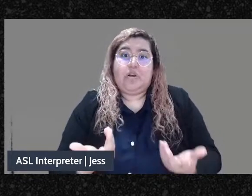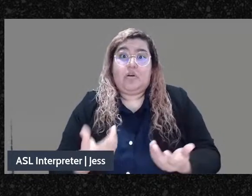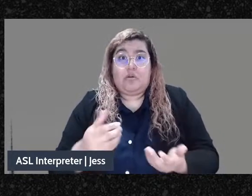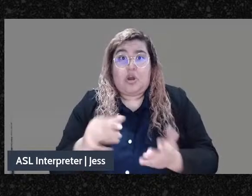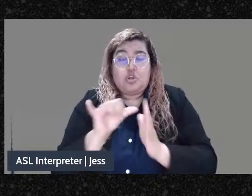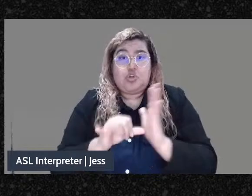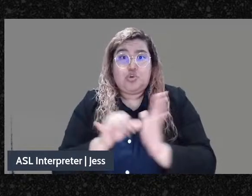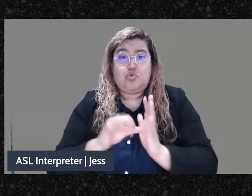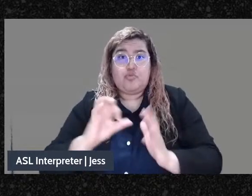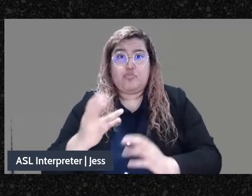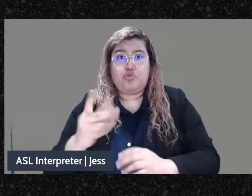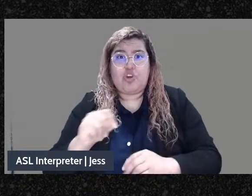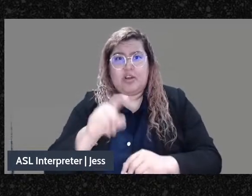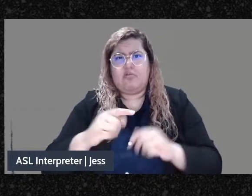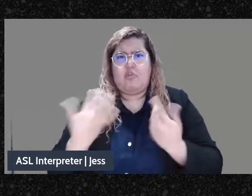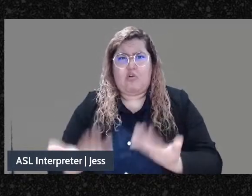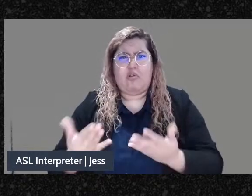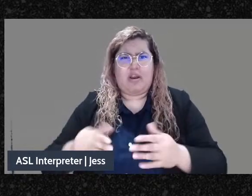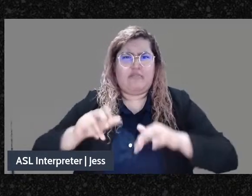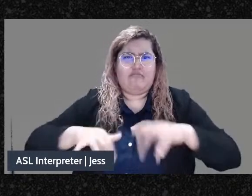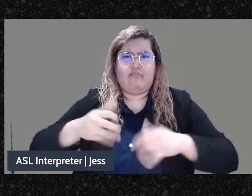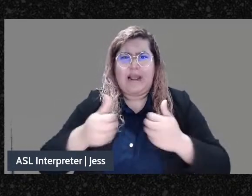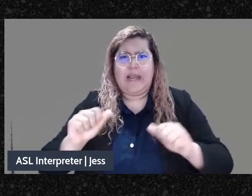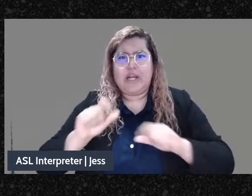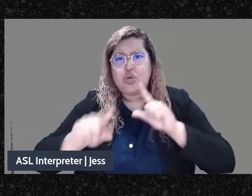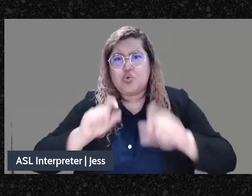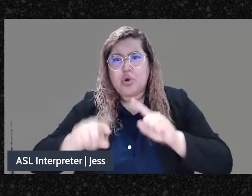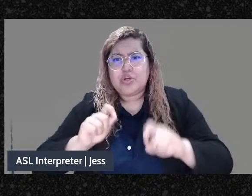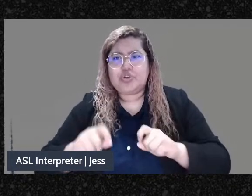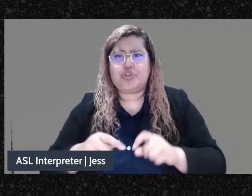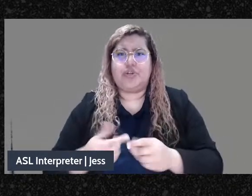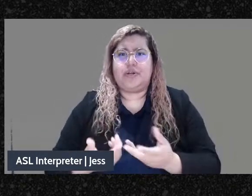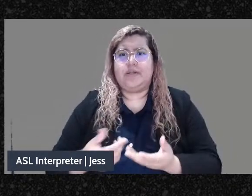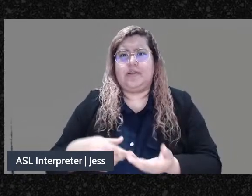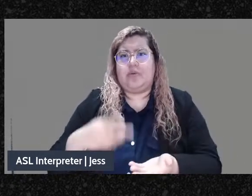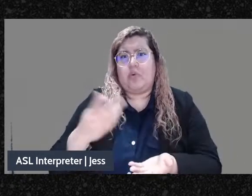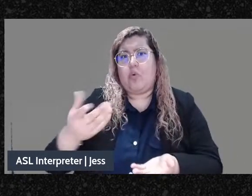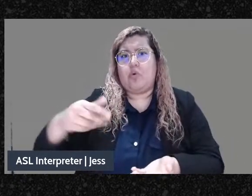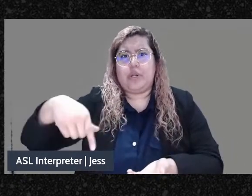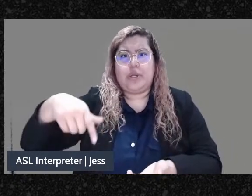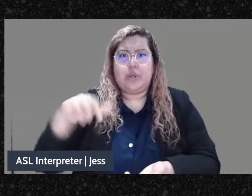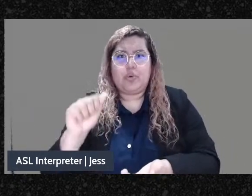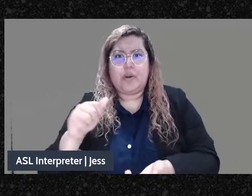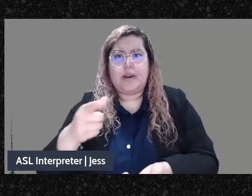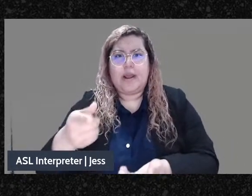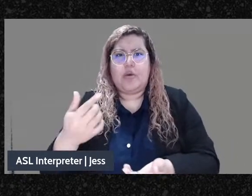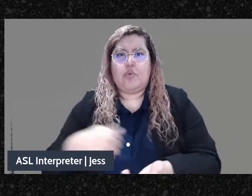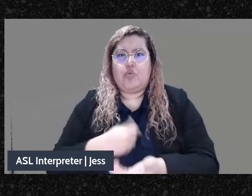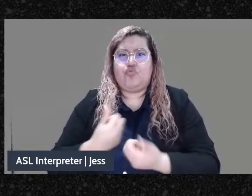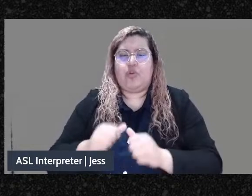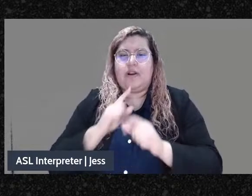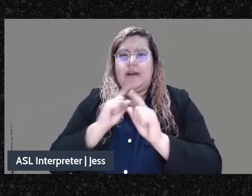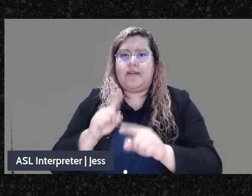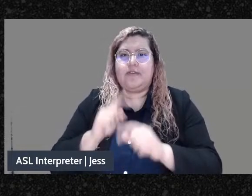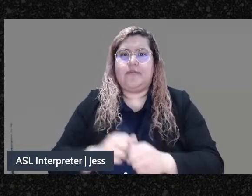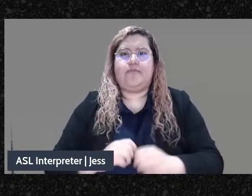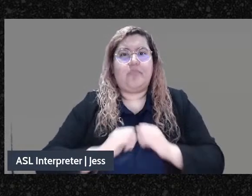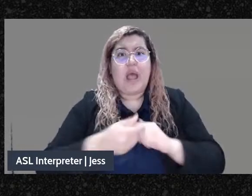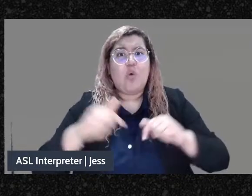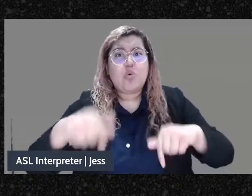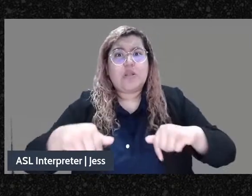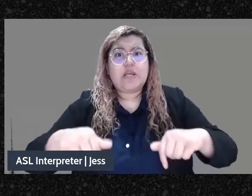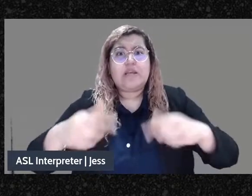that will take place towards the end of the event. This event is made possible by the Patricia Wismer Professorship in Gender